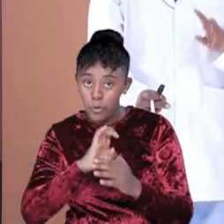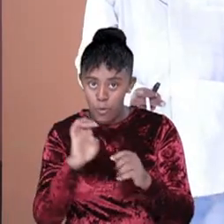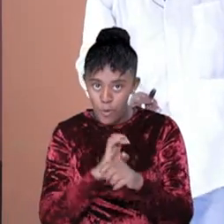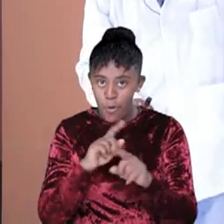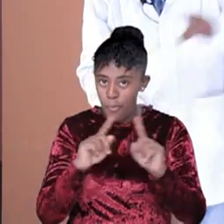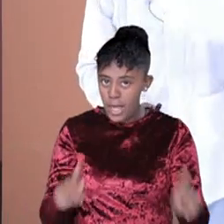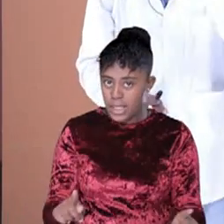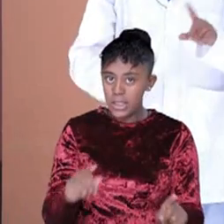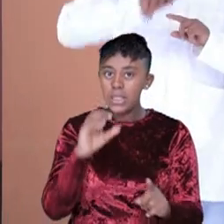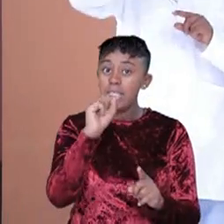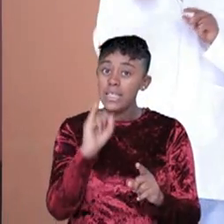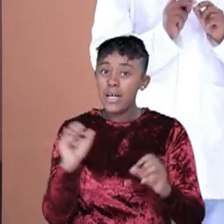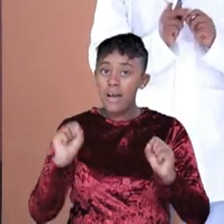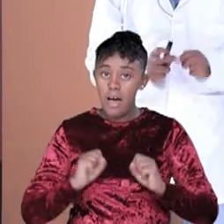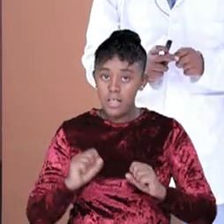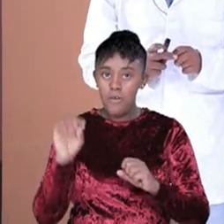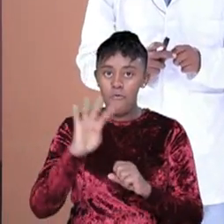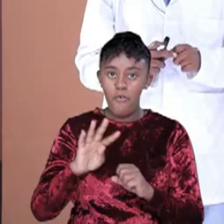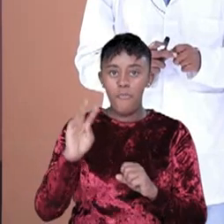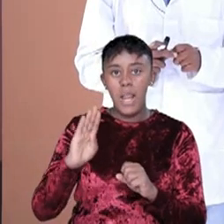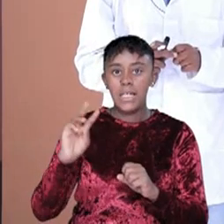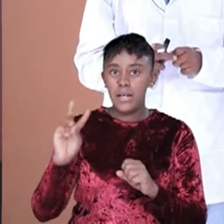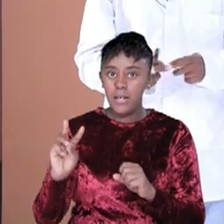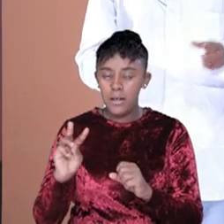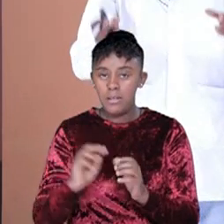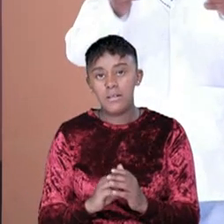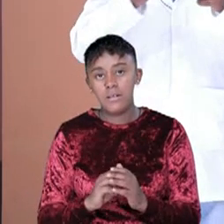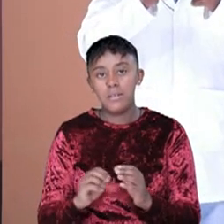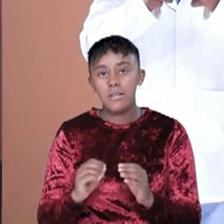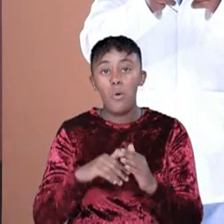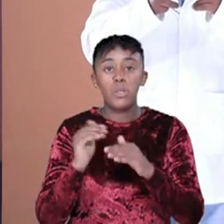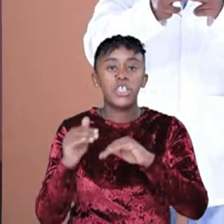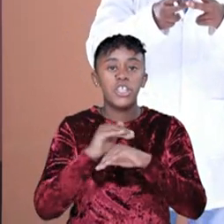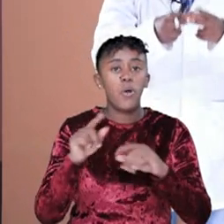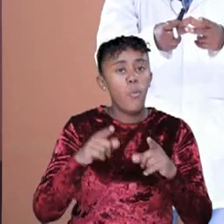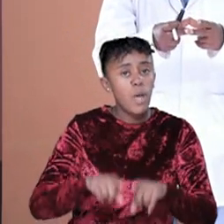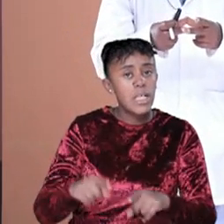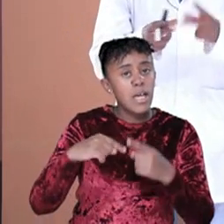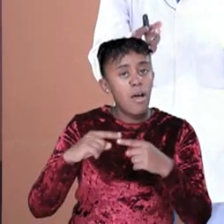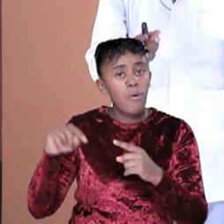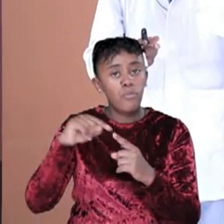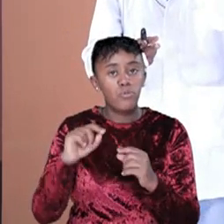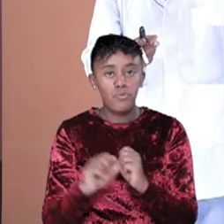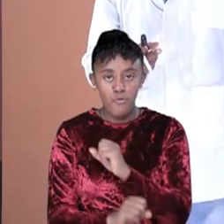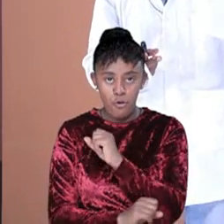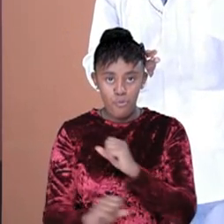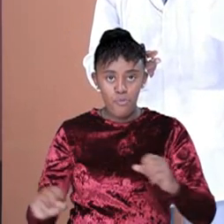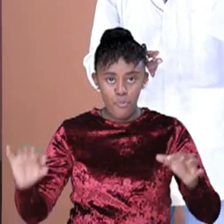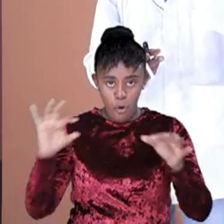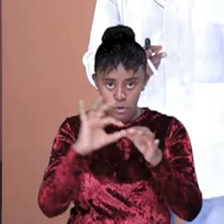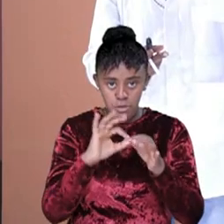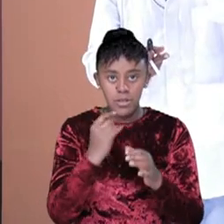silicon has 4 valence electron in outermost shells. When they come to form a bond, there is